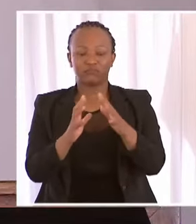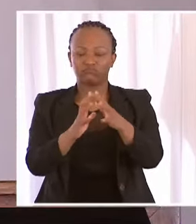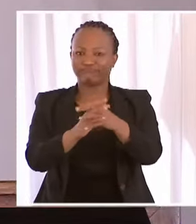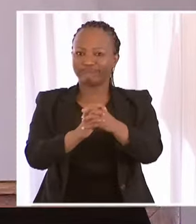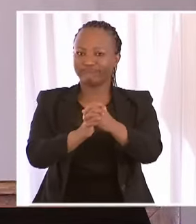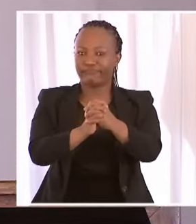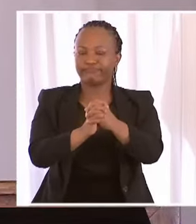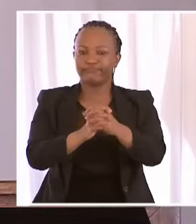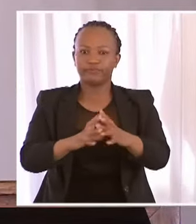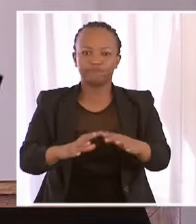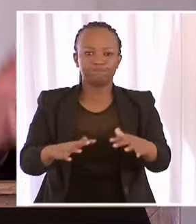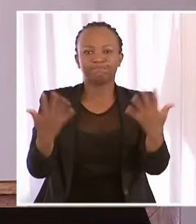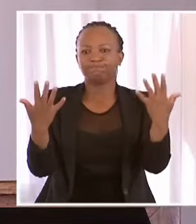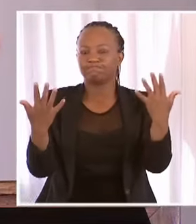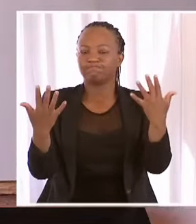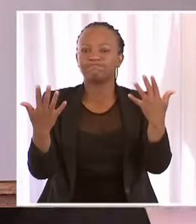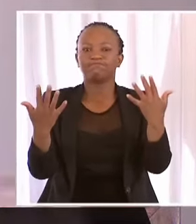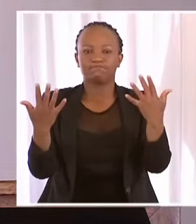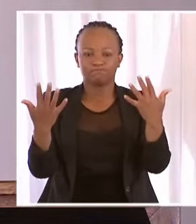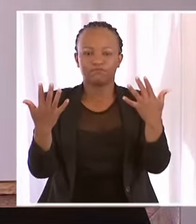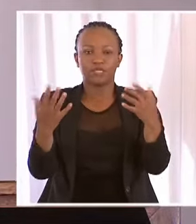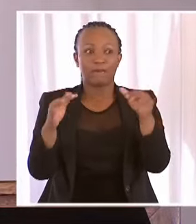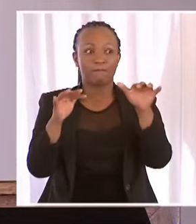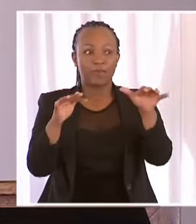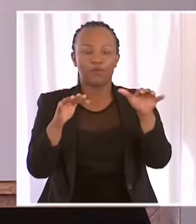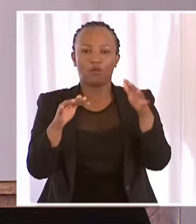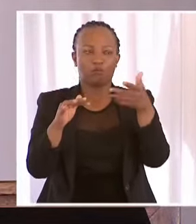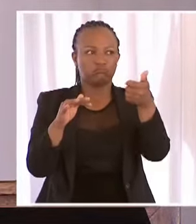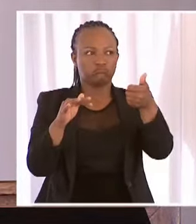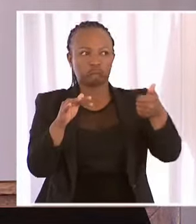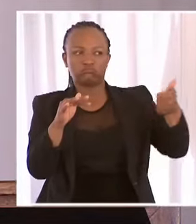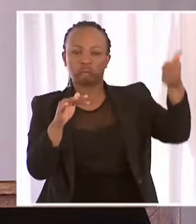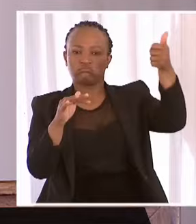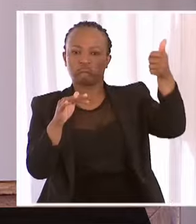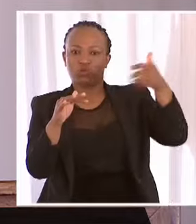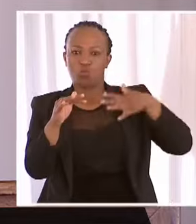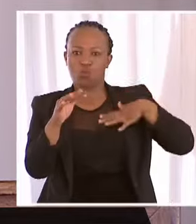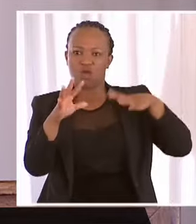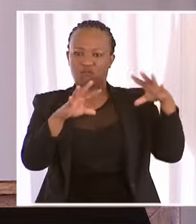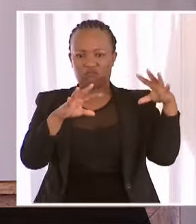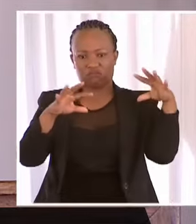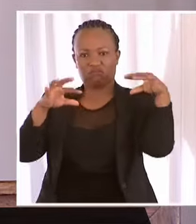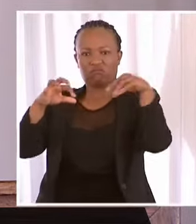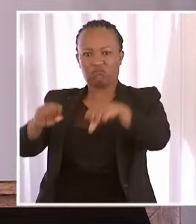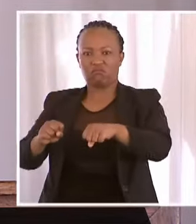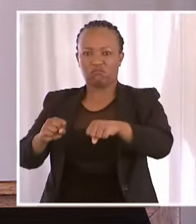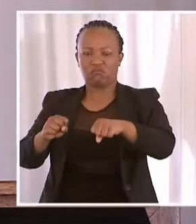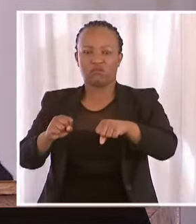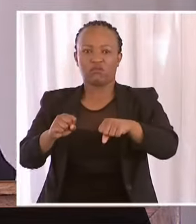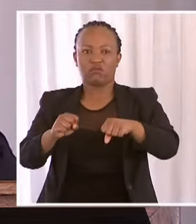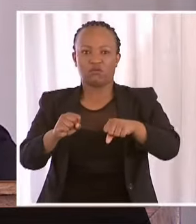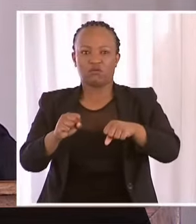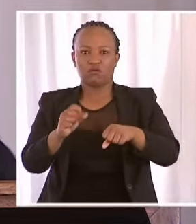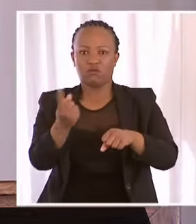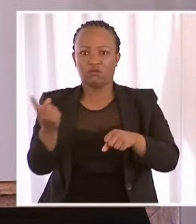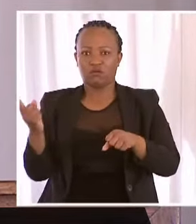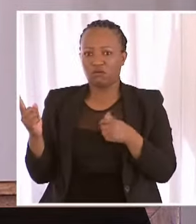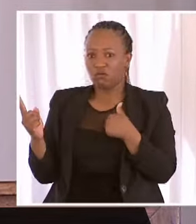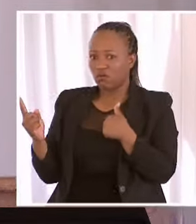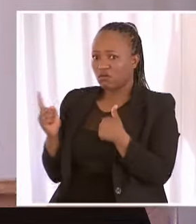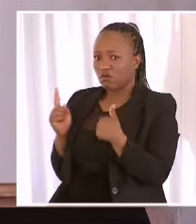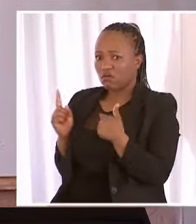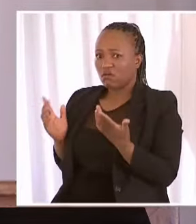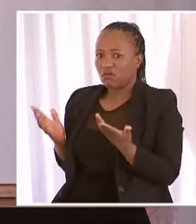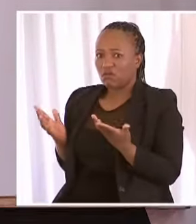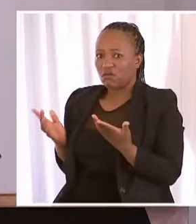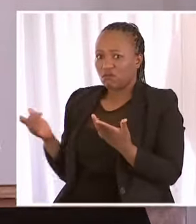if we do not strengthen the anti-imperialist cause, make no errors, coming to the end, thank you.